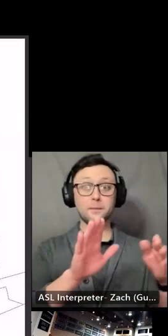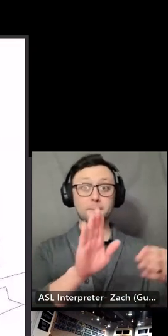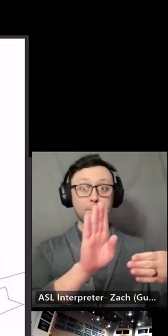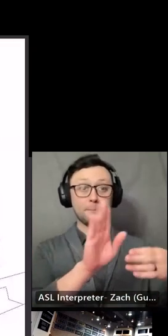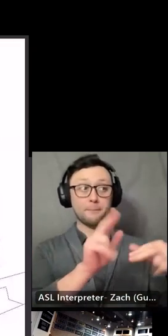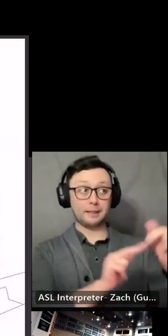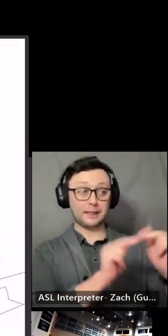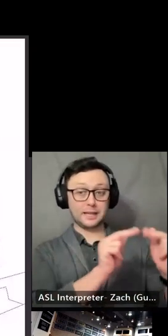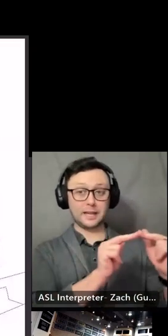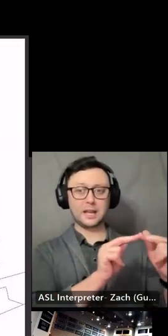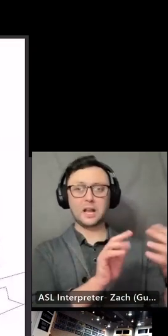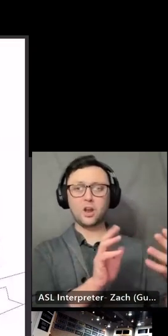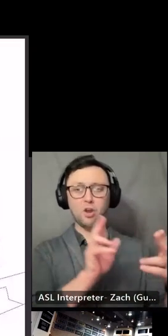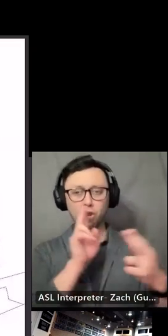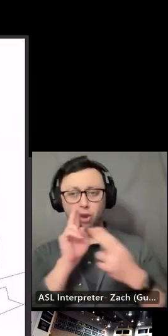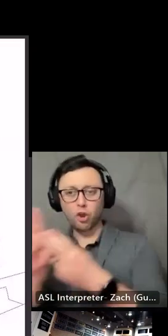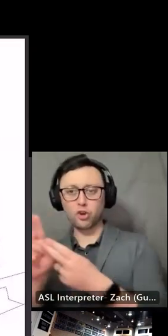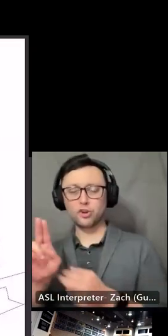of the